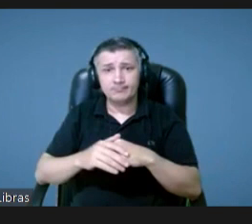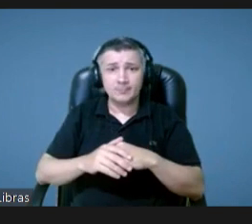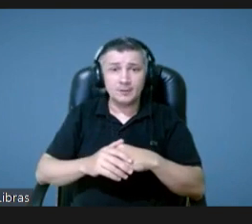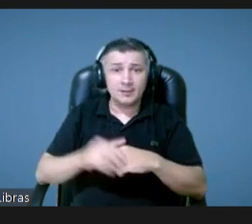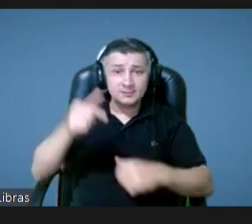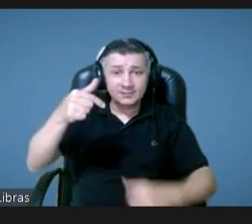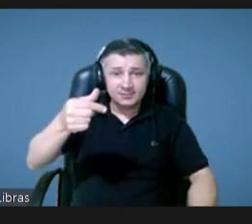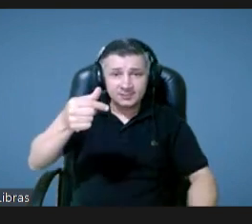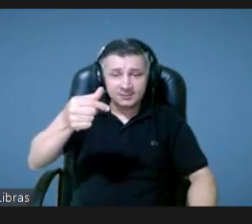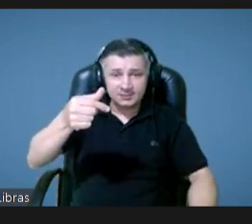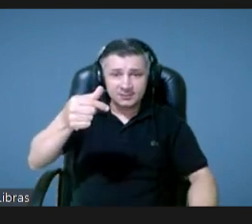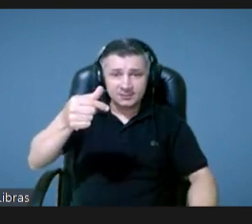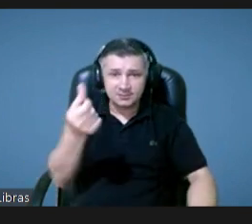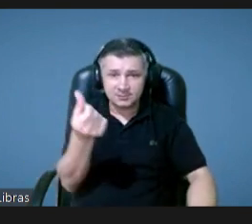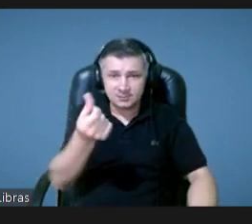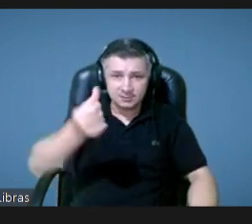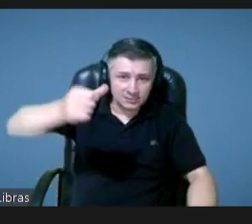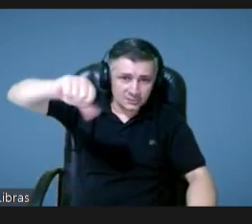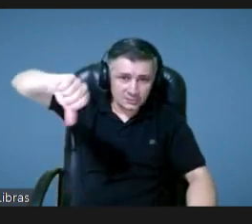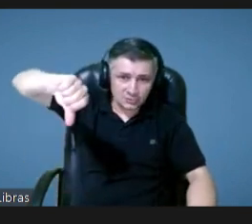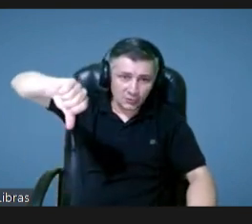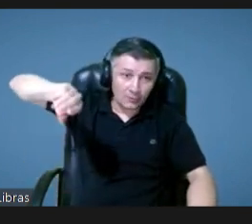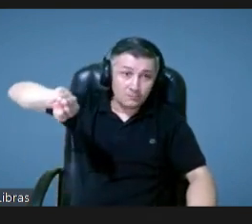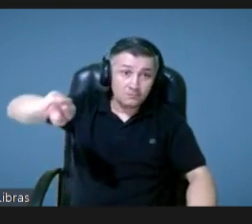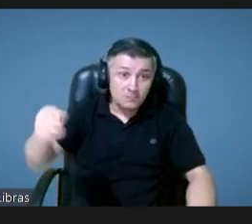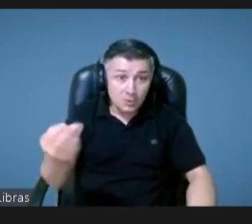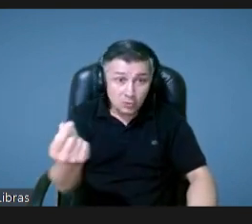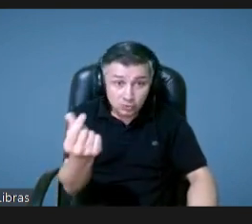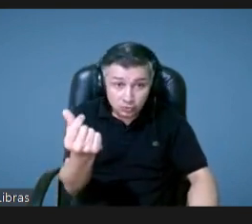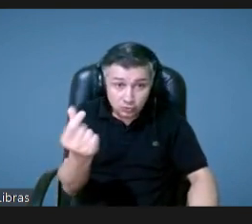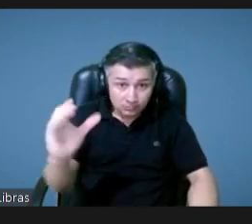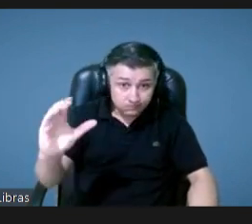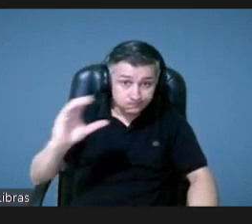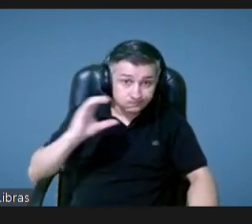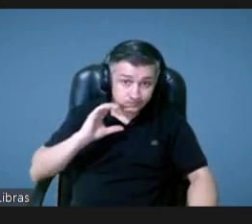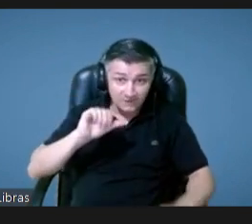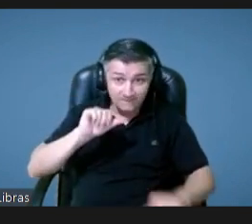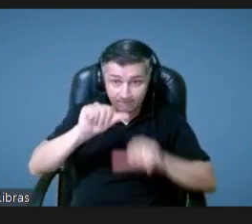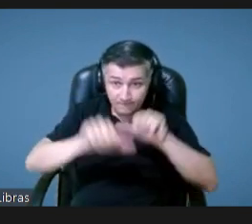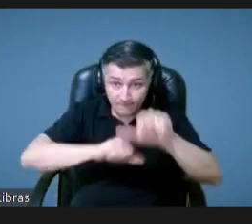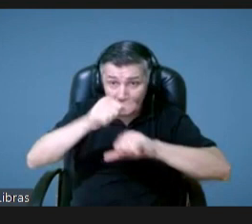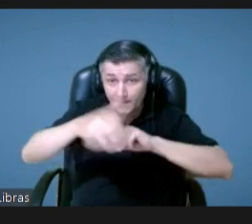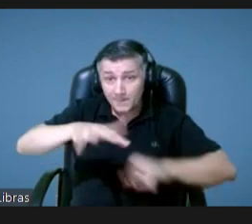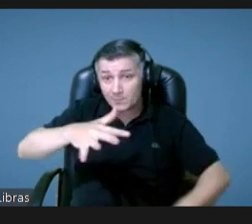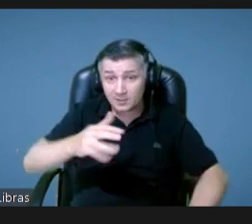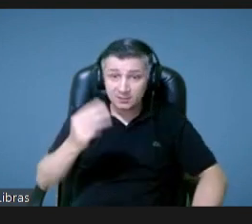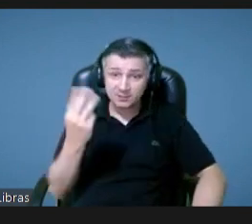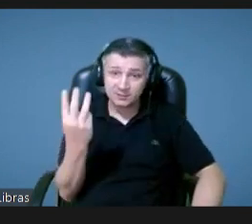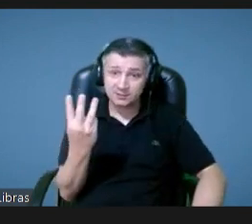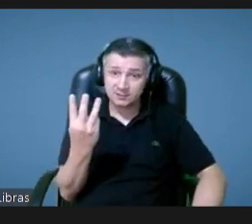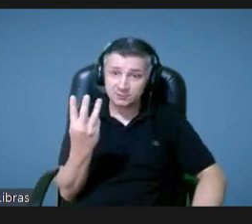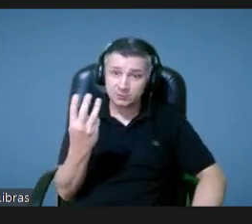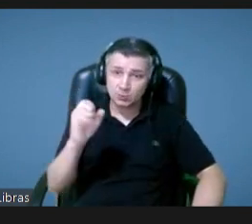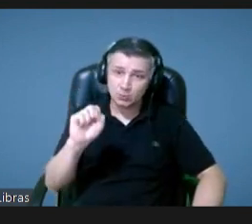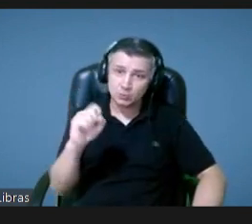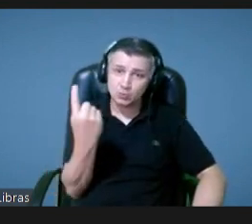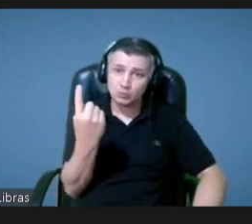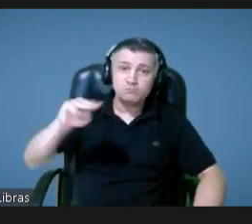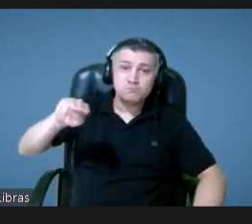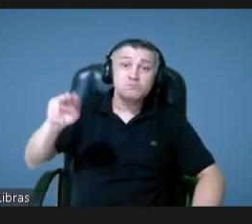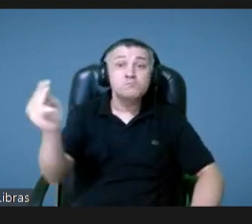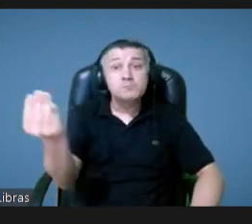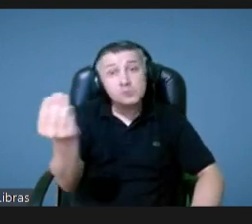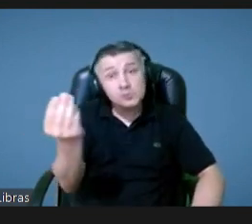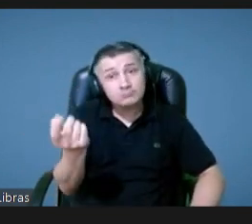you see our expectation that this 769 million of gross revenue should translate